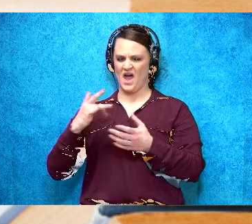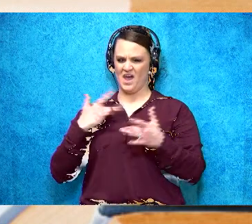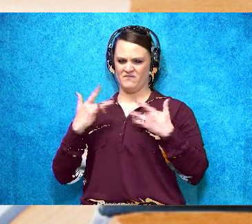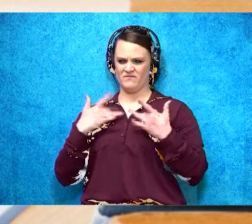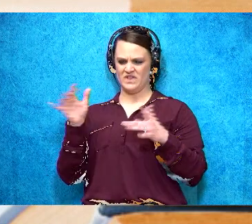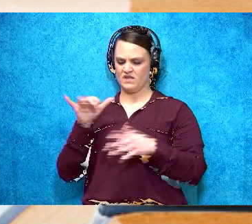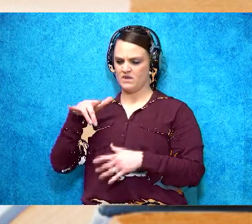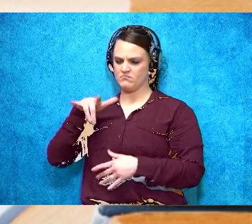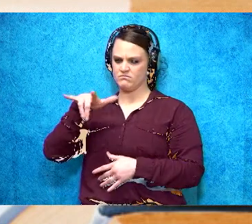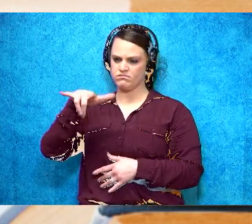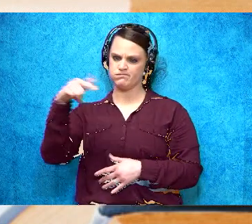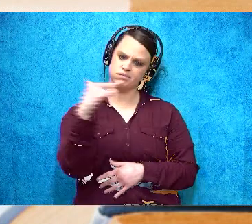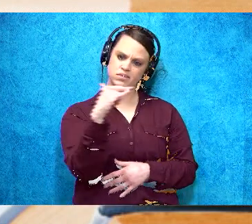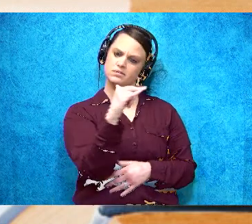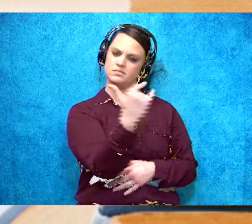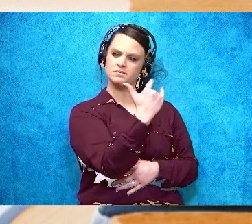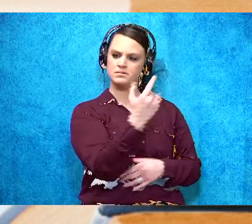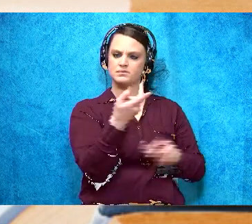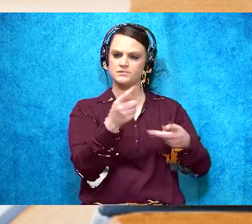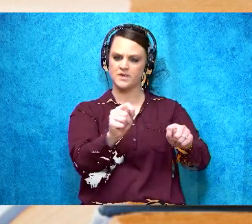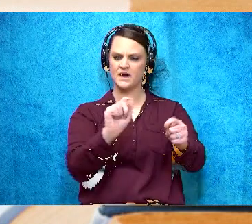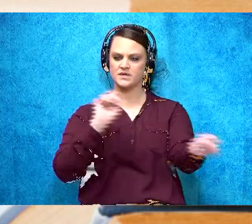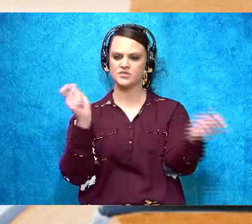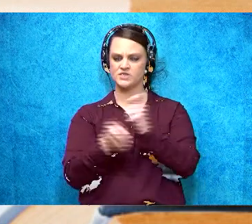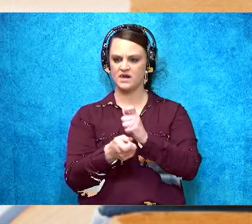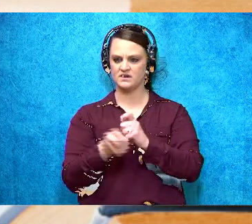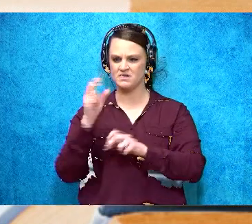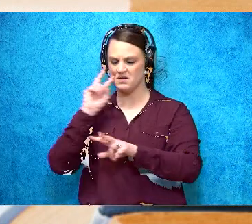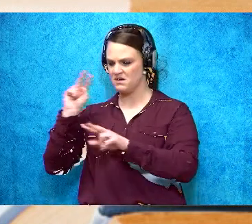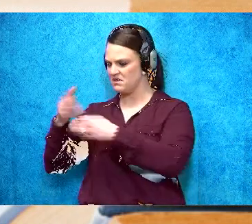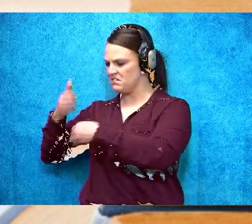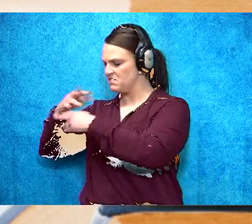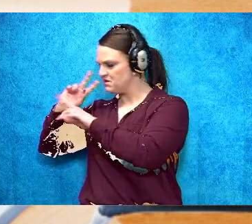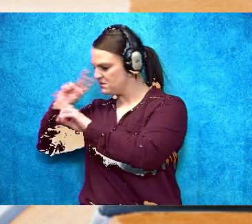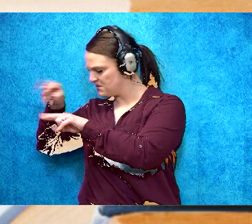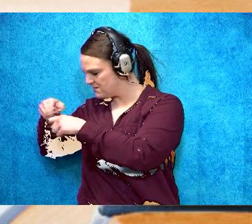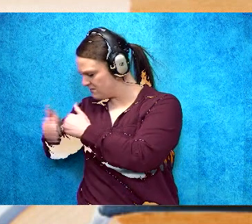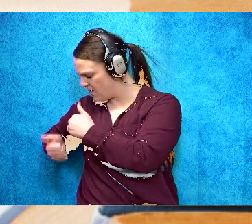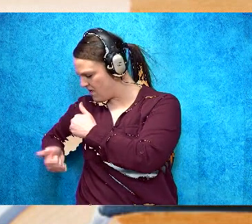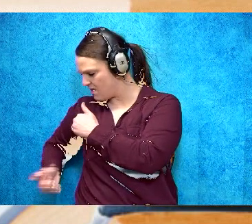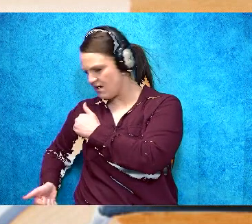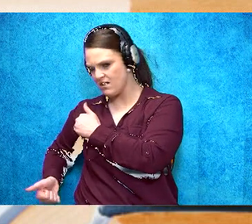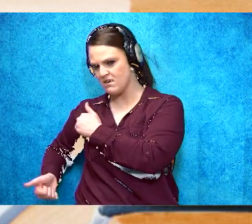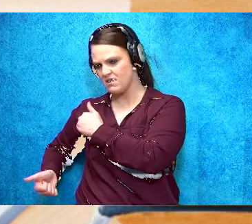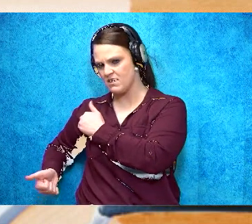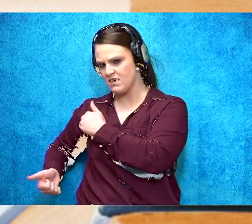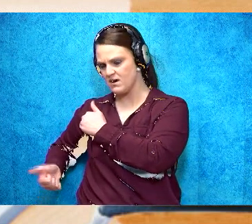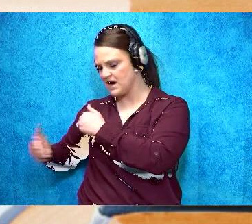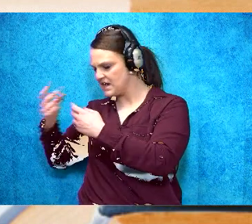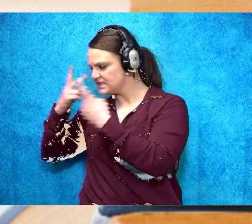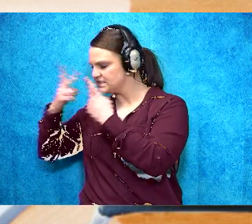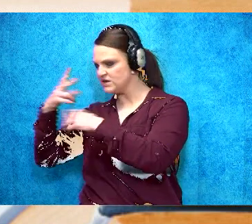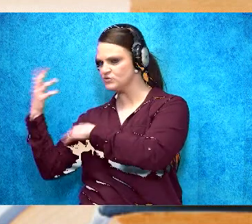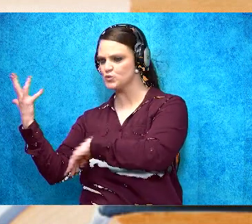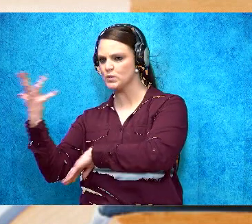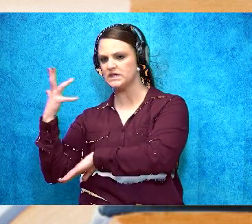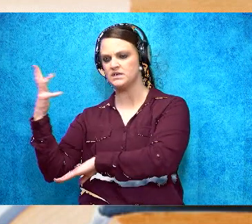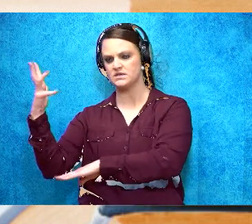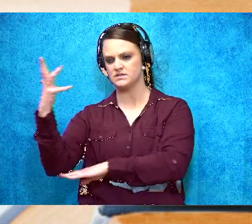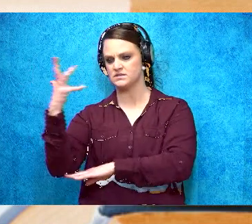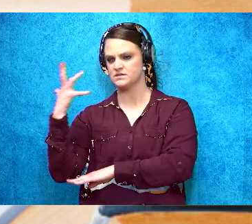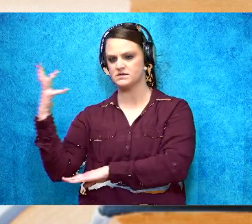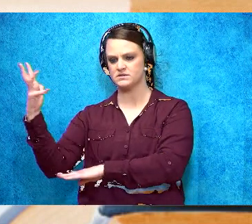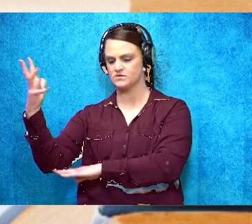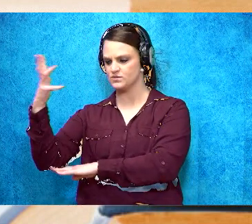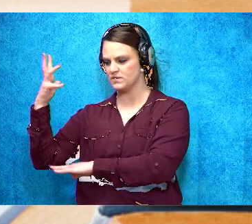directions. All he could make out below him, as far as he could see, was a sea of trees. Where